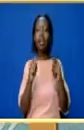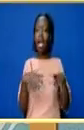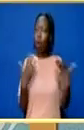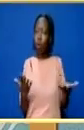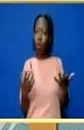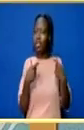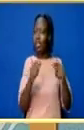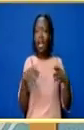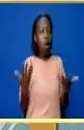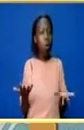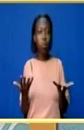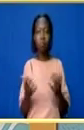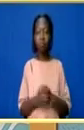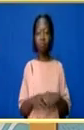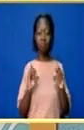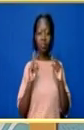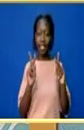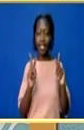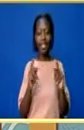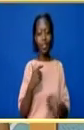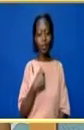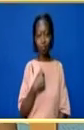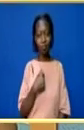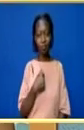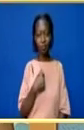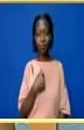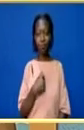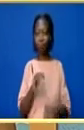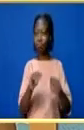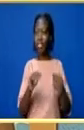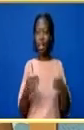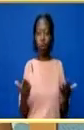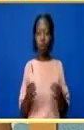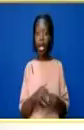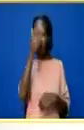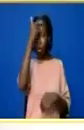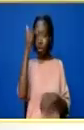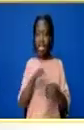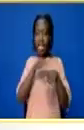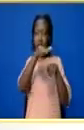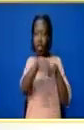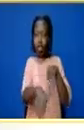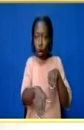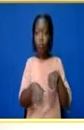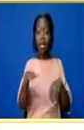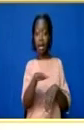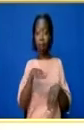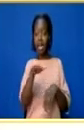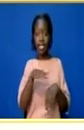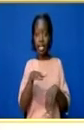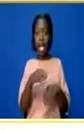How do you dig? How do I dig? Yes. Okay. Because in a sloppy land, there is a way you are supposed to